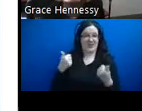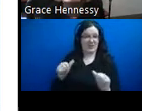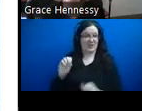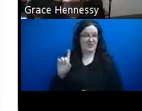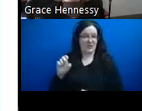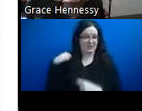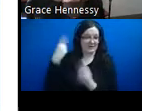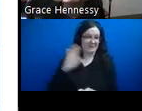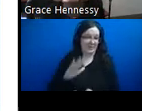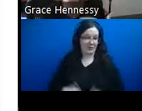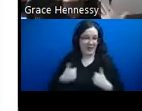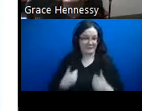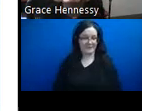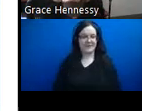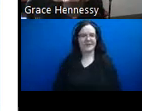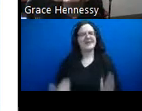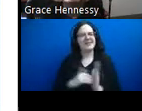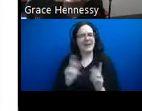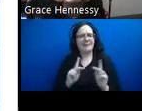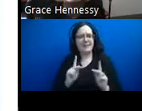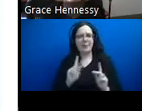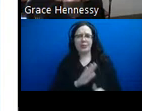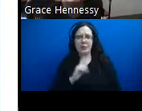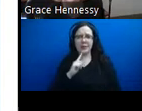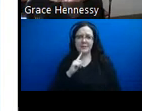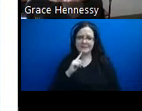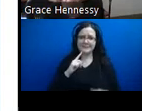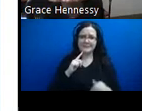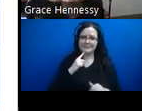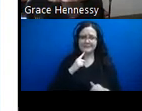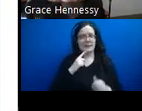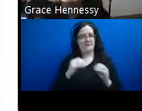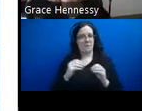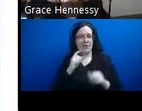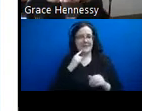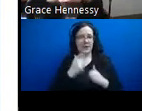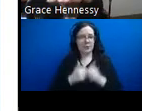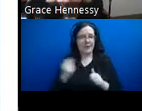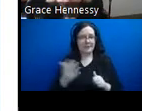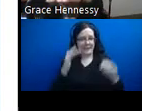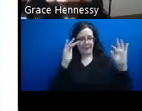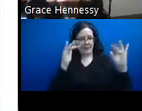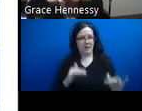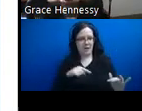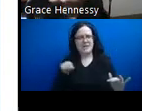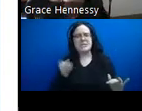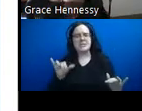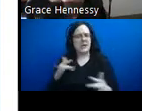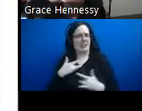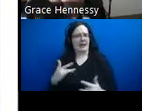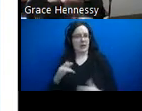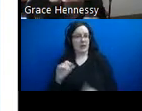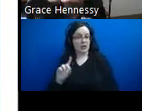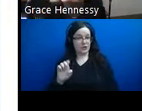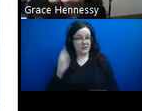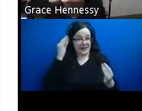So again, as people had more severe problems with gambling, the likelihood that they would have suicidal ideation and also make an